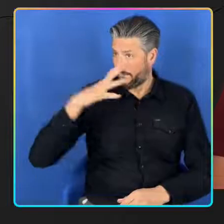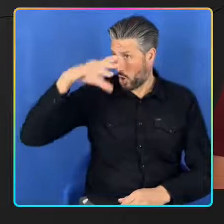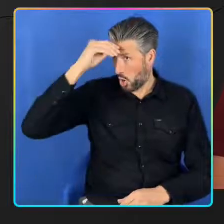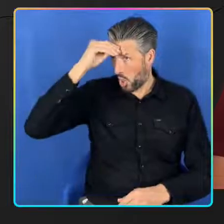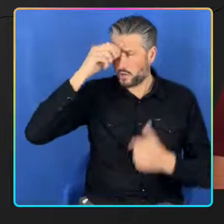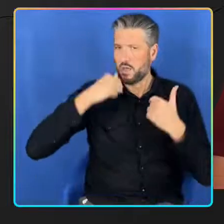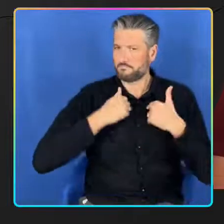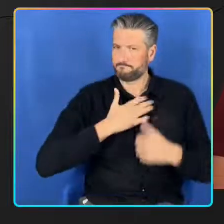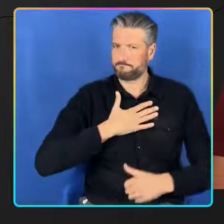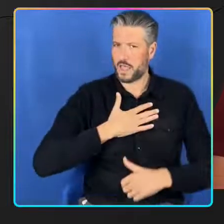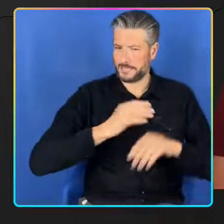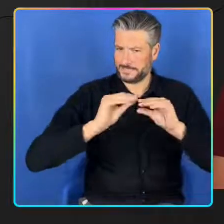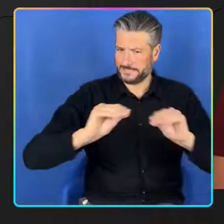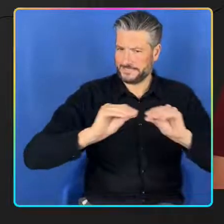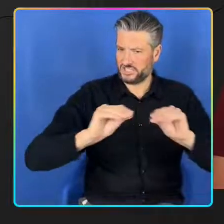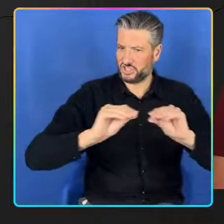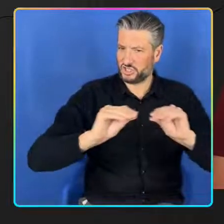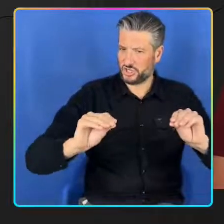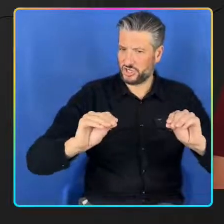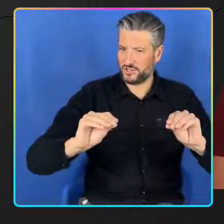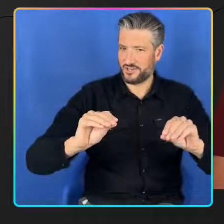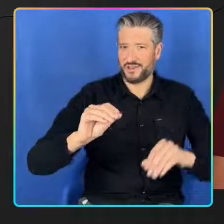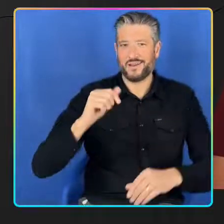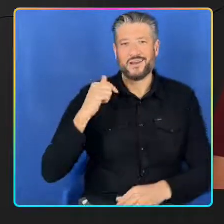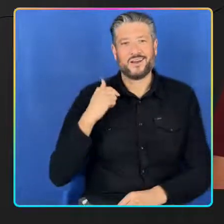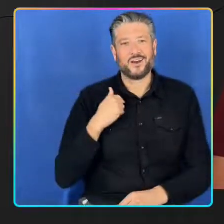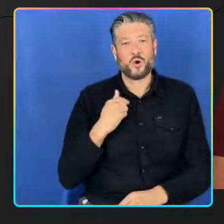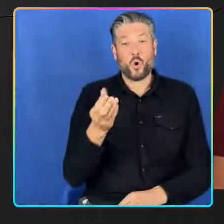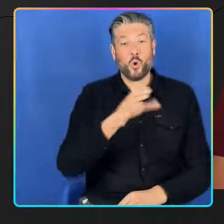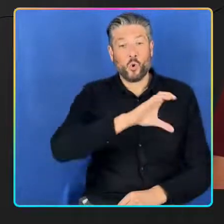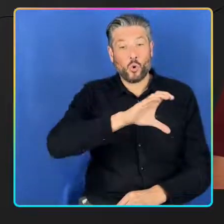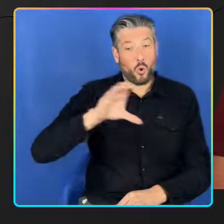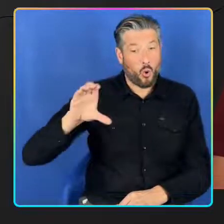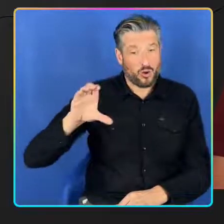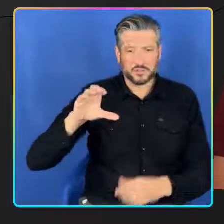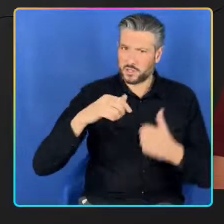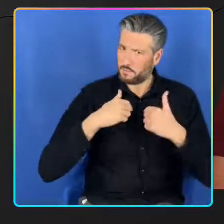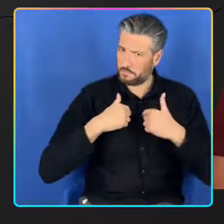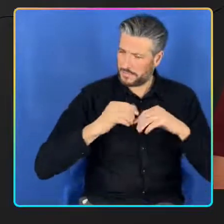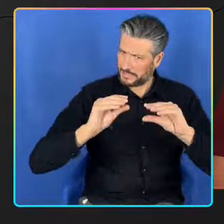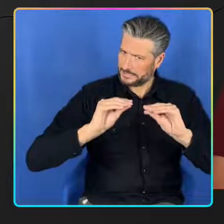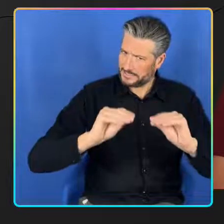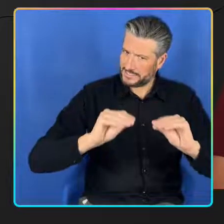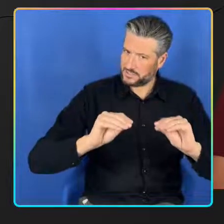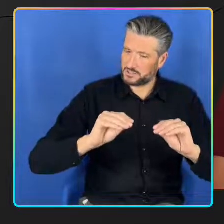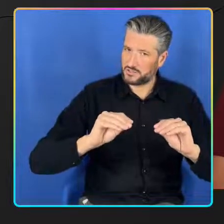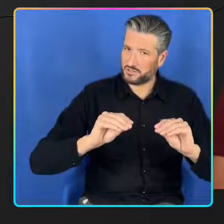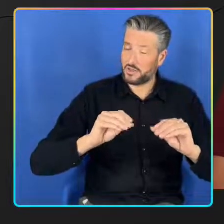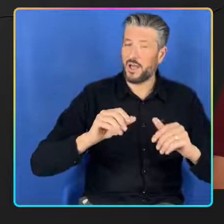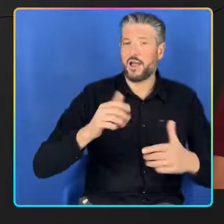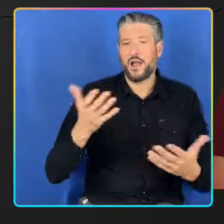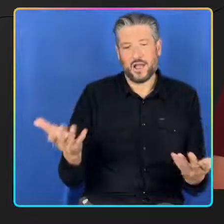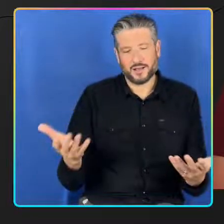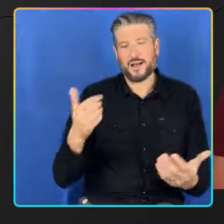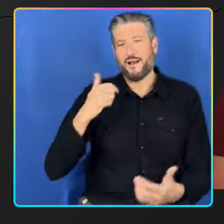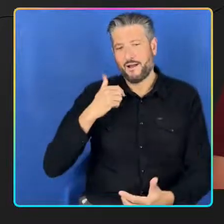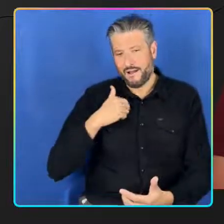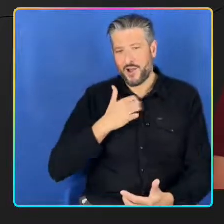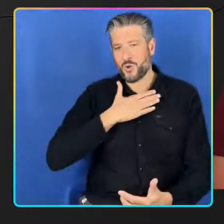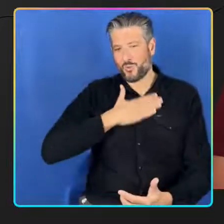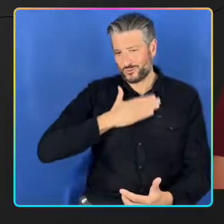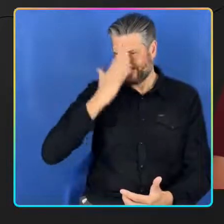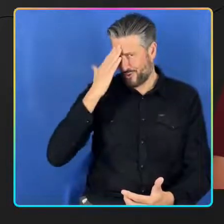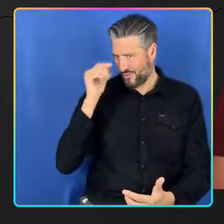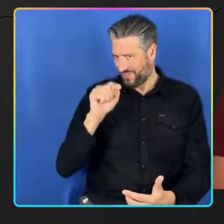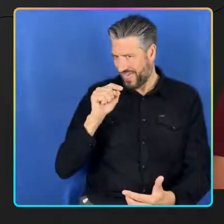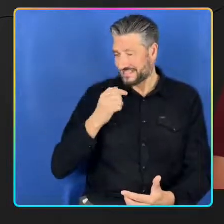create are essentially things I wanted to learn that I got to expert level in terms of my knowledge. So then I teach it to someone else to get me that